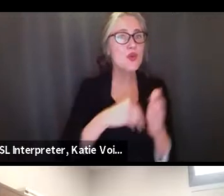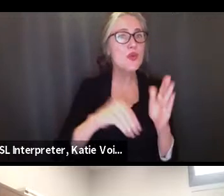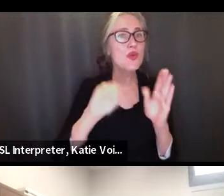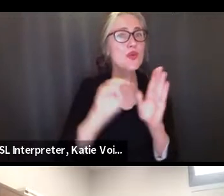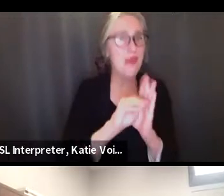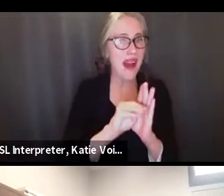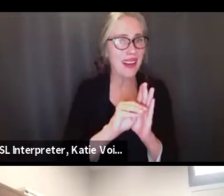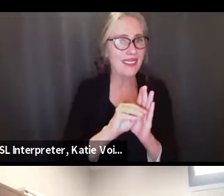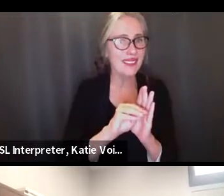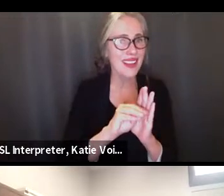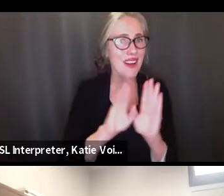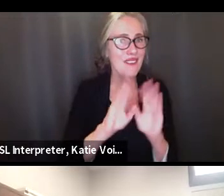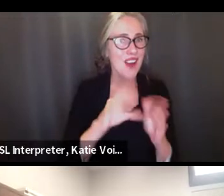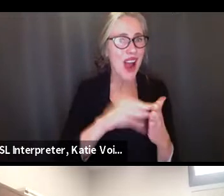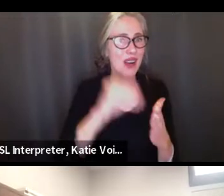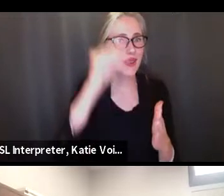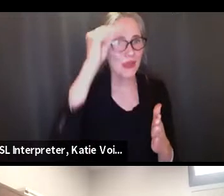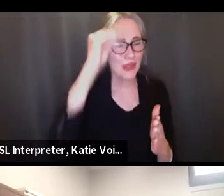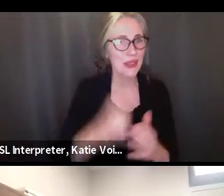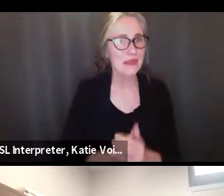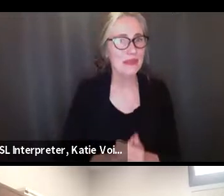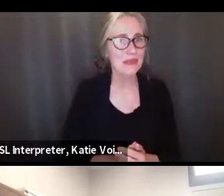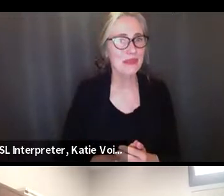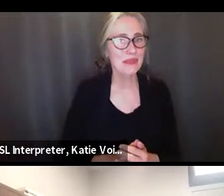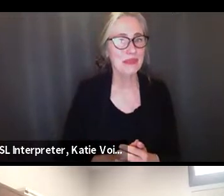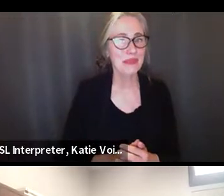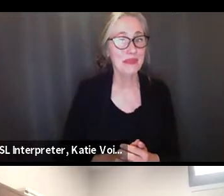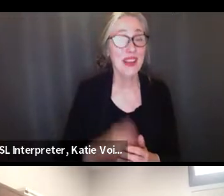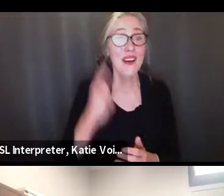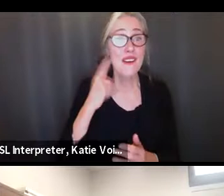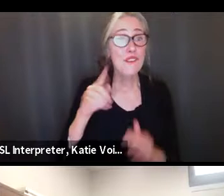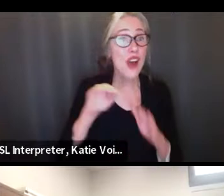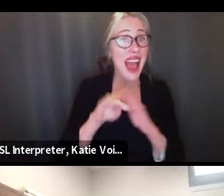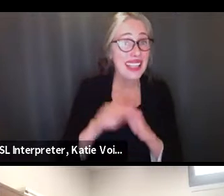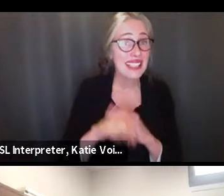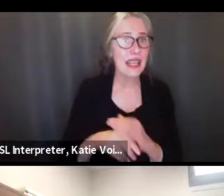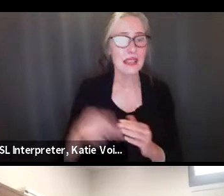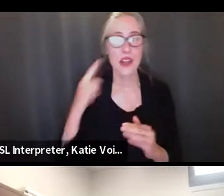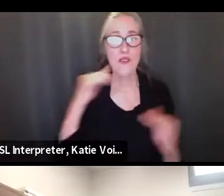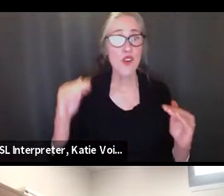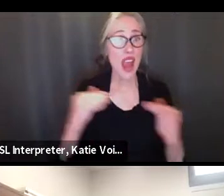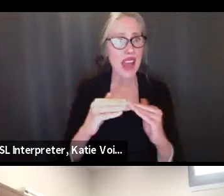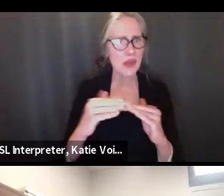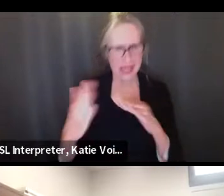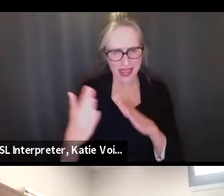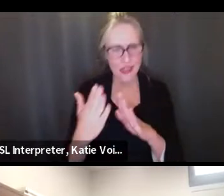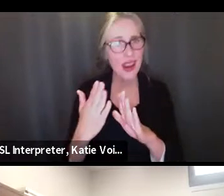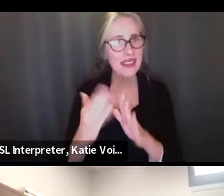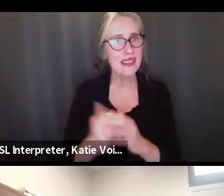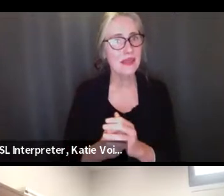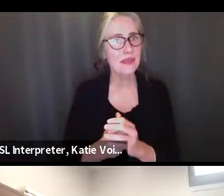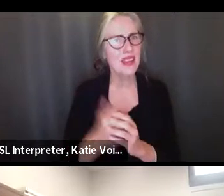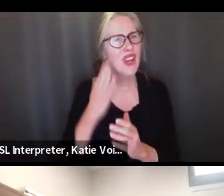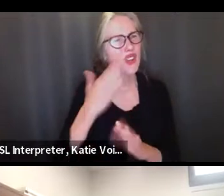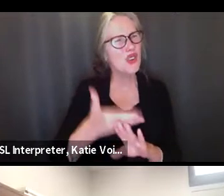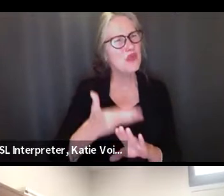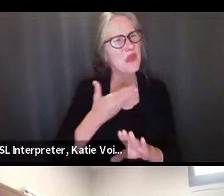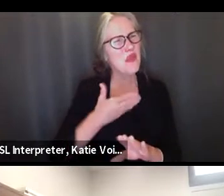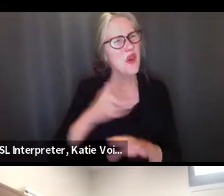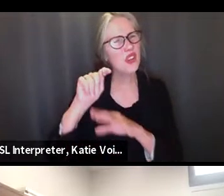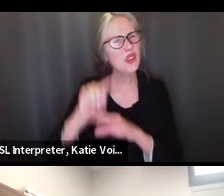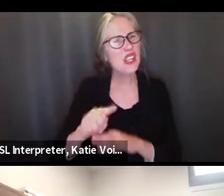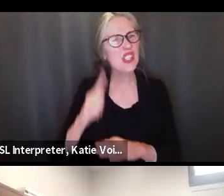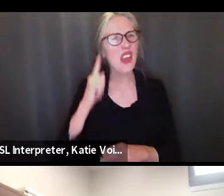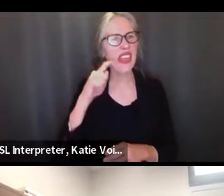one that addresses issues of equity and access. What if we broke down the traditional vision of learn inside and